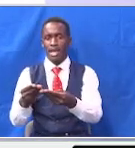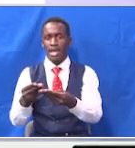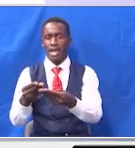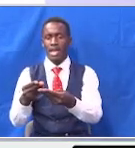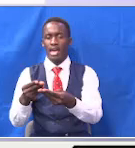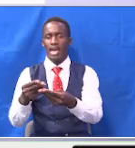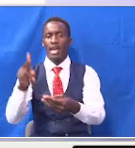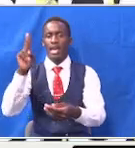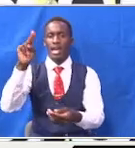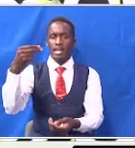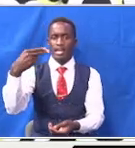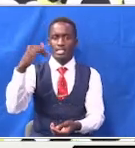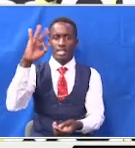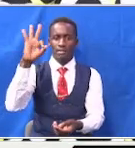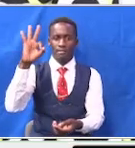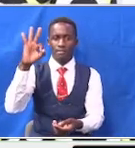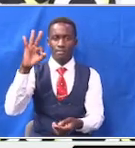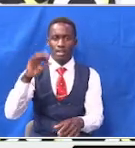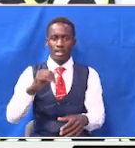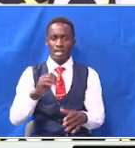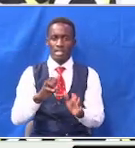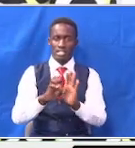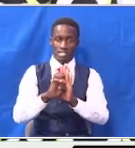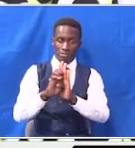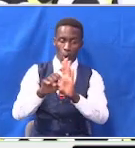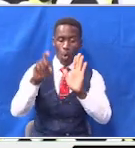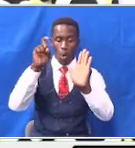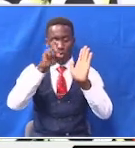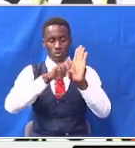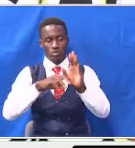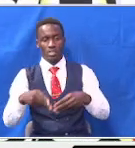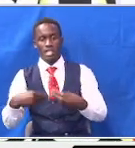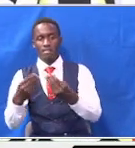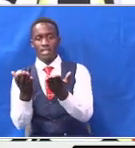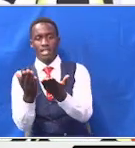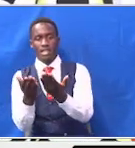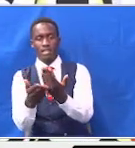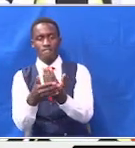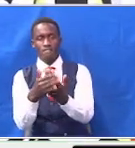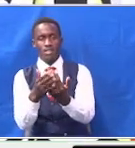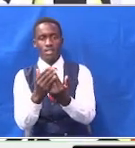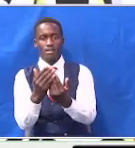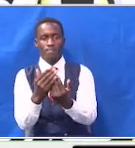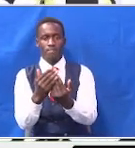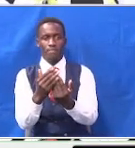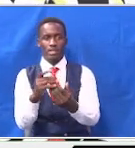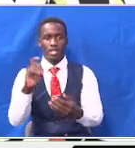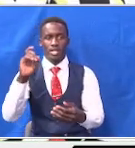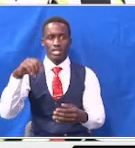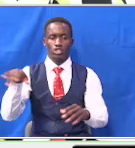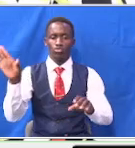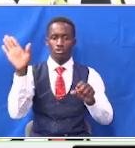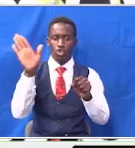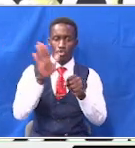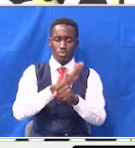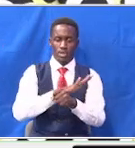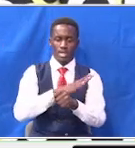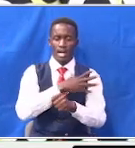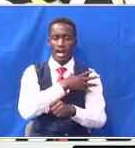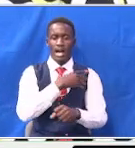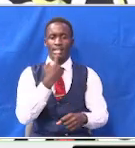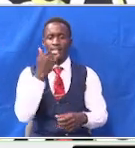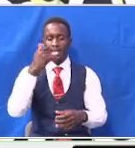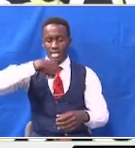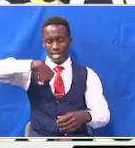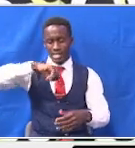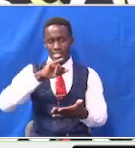of misalignment between cost of delivering care and what indeed was paid, needs to be completed. Mm-hmm. And he did tell us